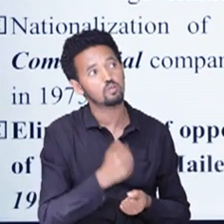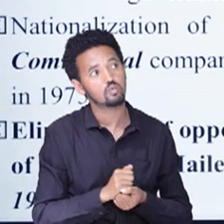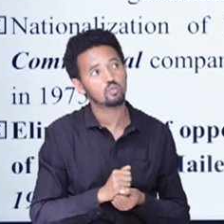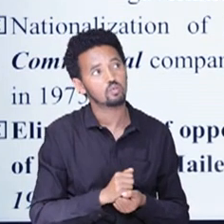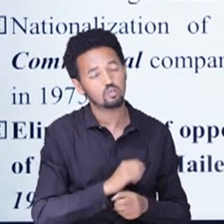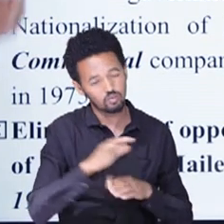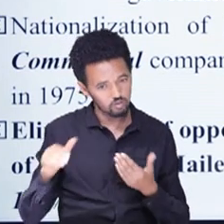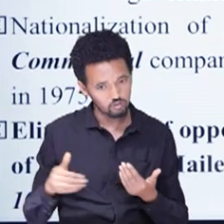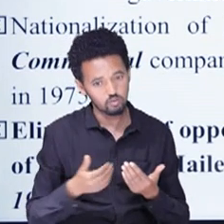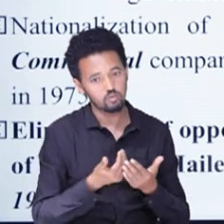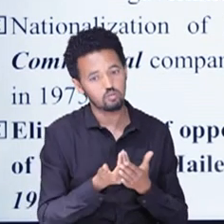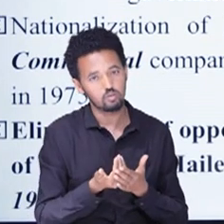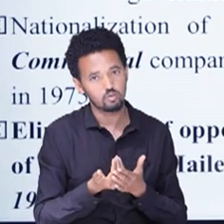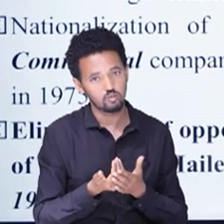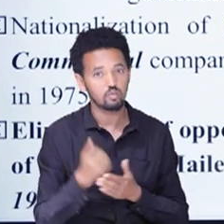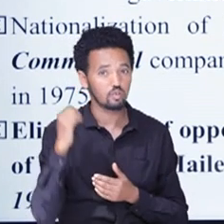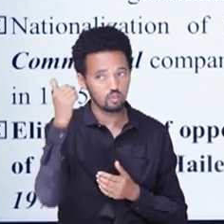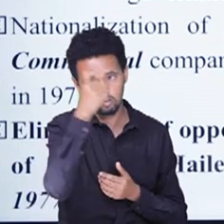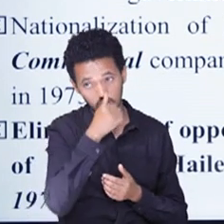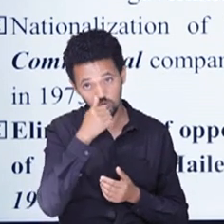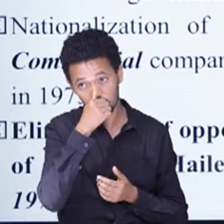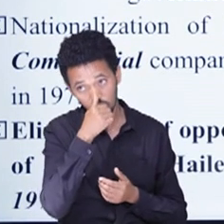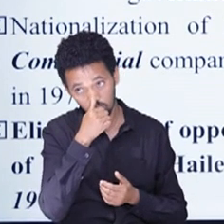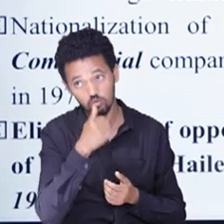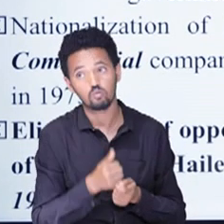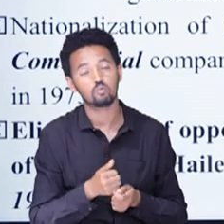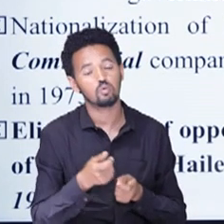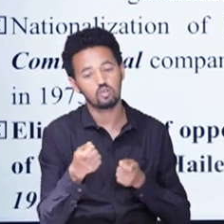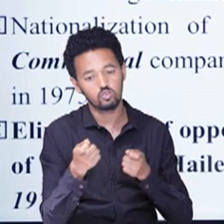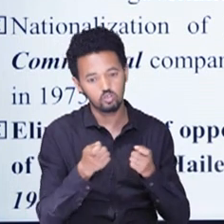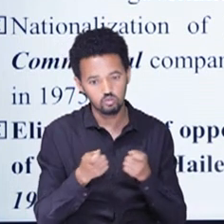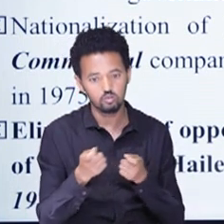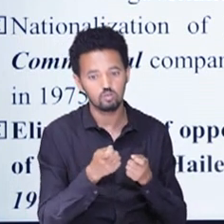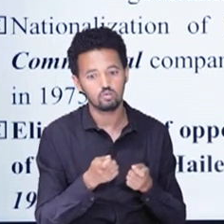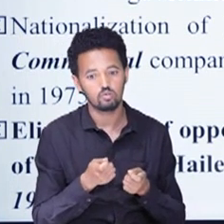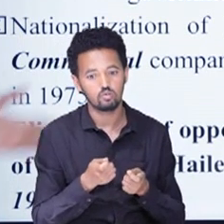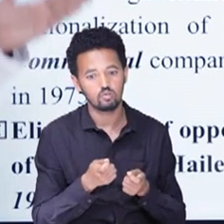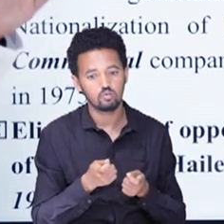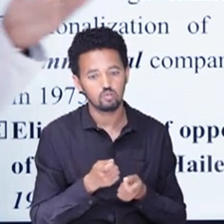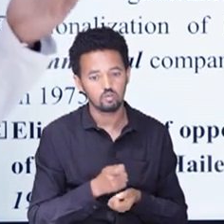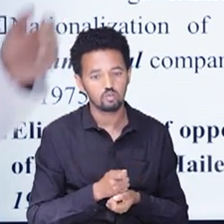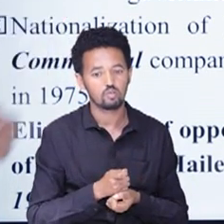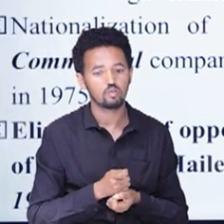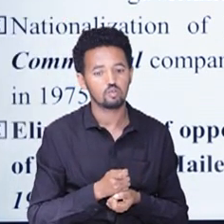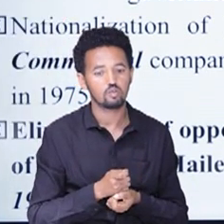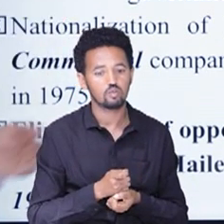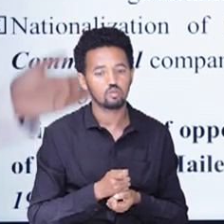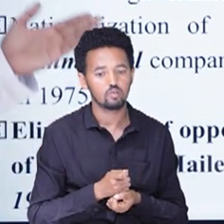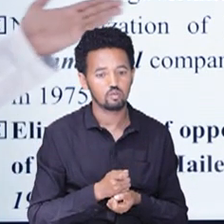1974. The other one, Proclamation, Ethiopian Socialism, and adoption of the official name